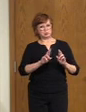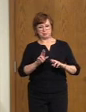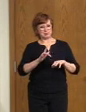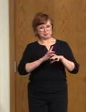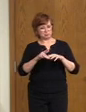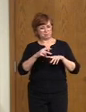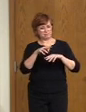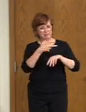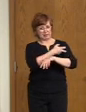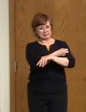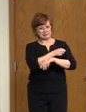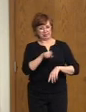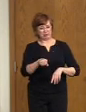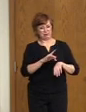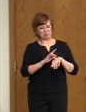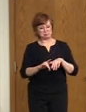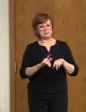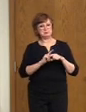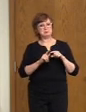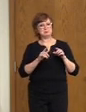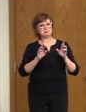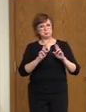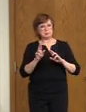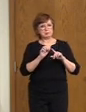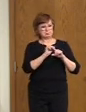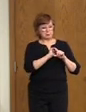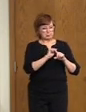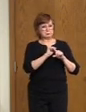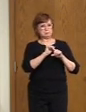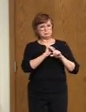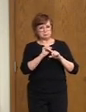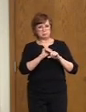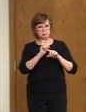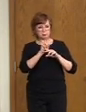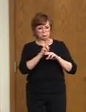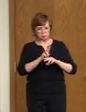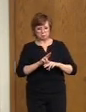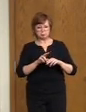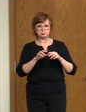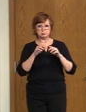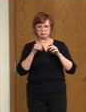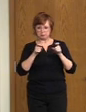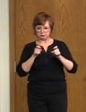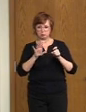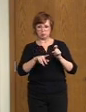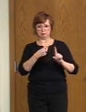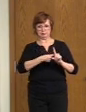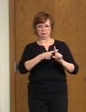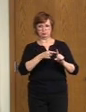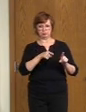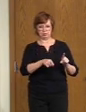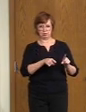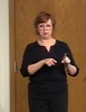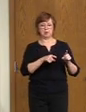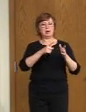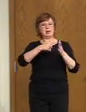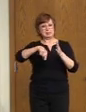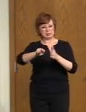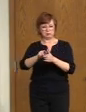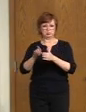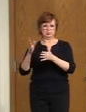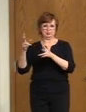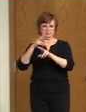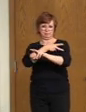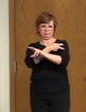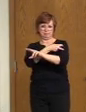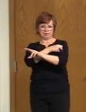that we can then commence with immunization. Staff who will be involved in the immunization process